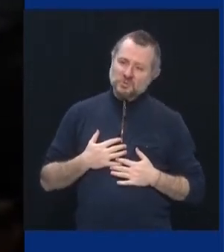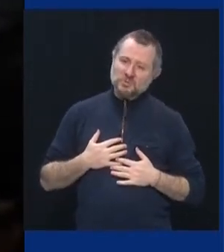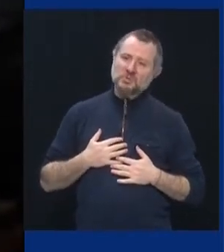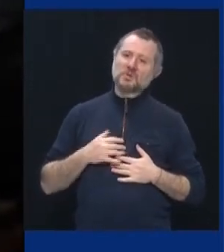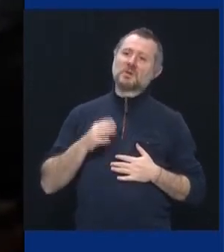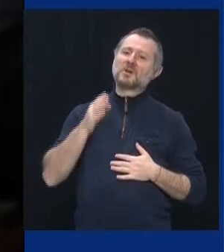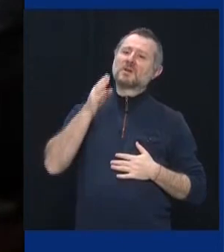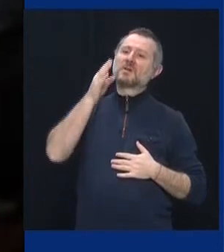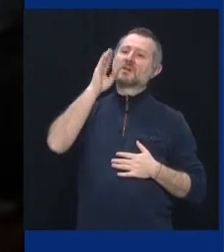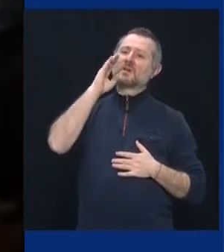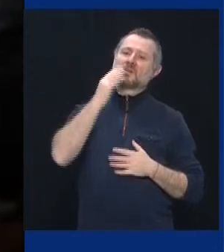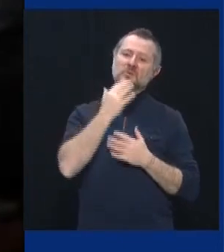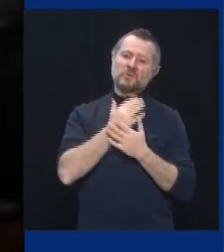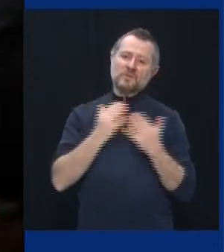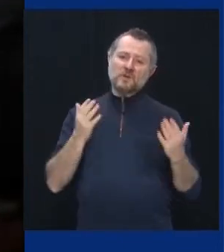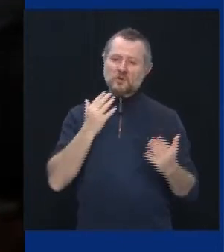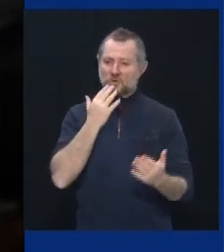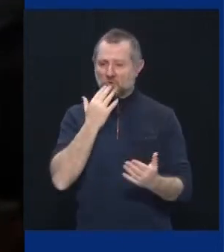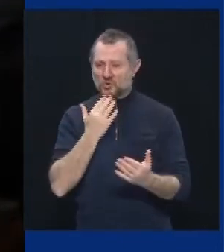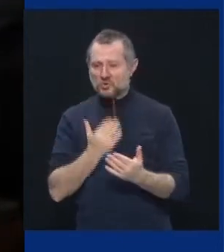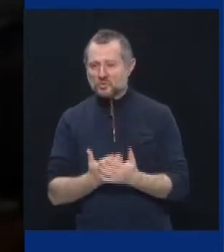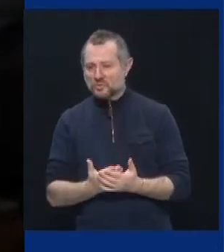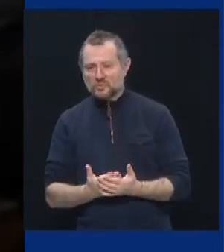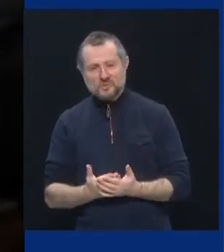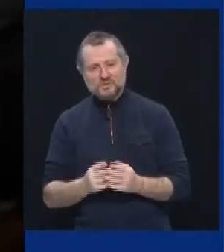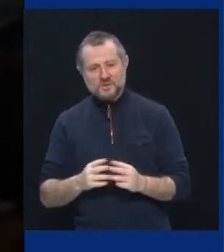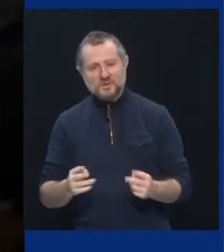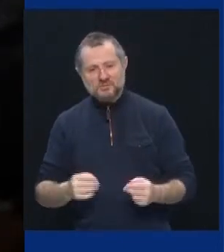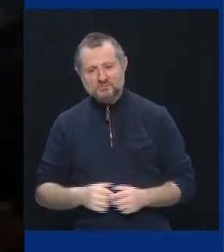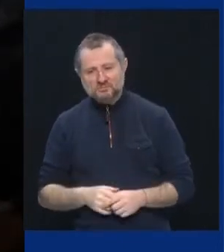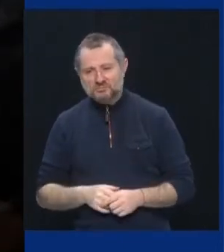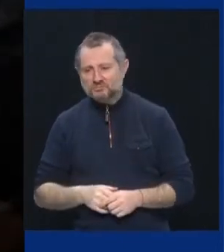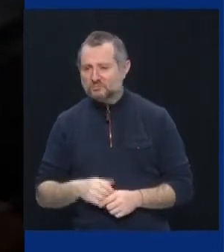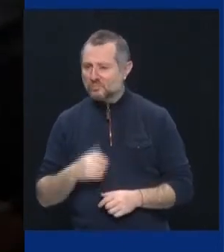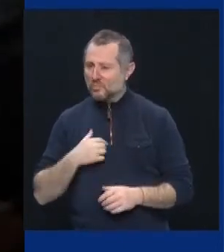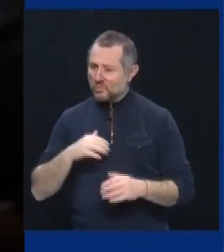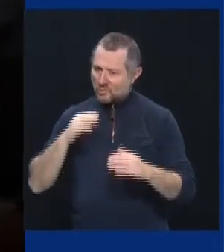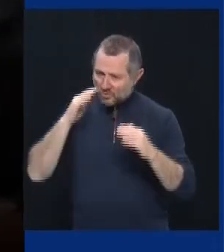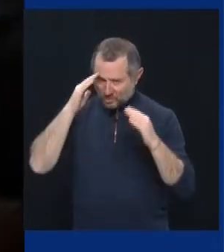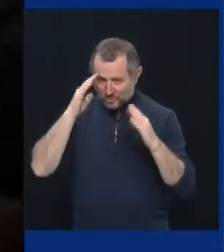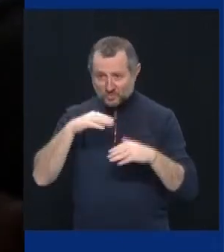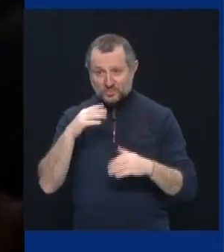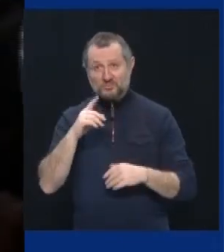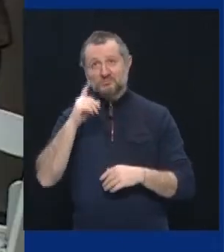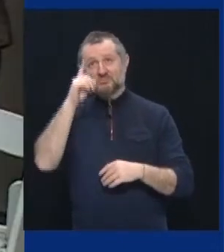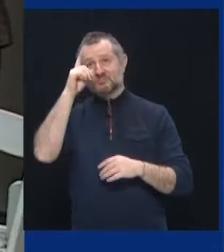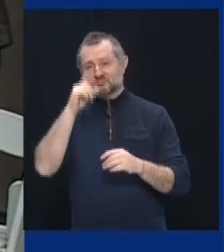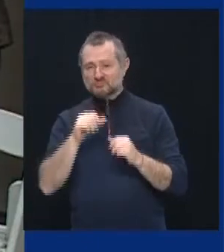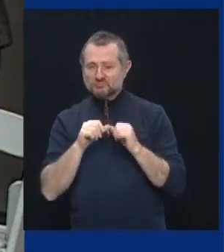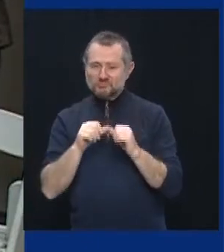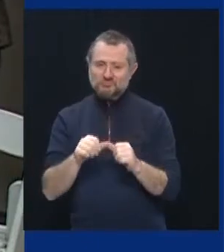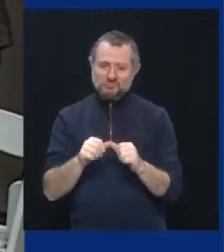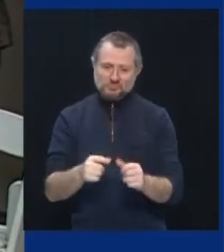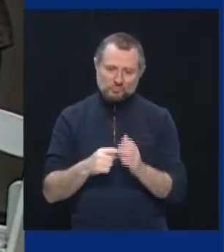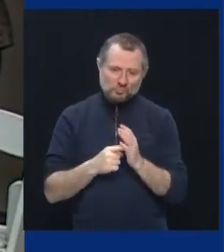to me, and I hope she's just as good to all of you.